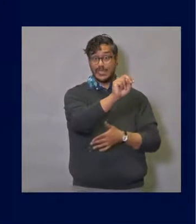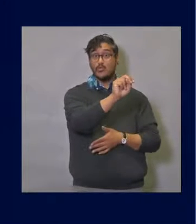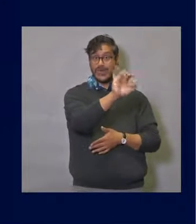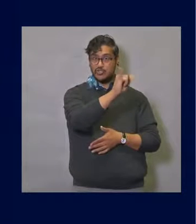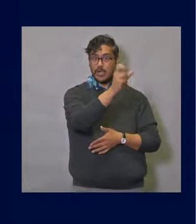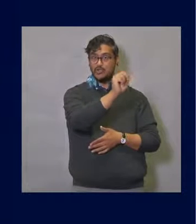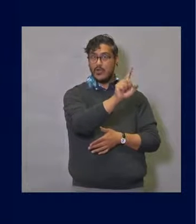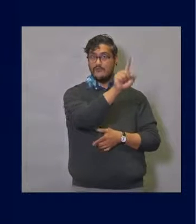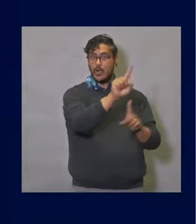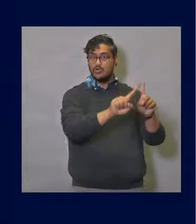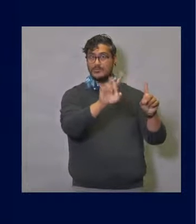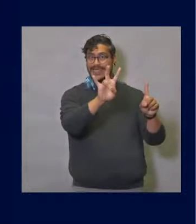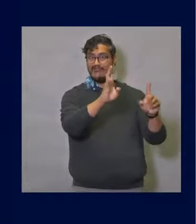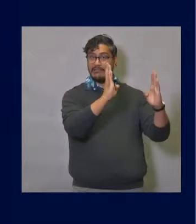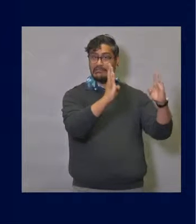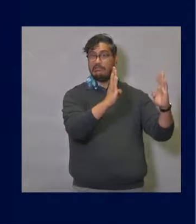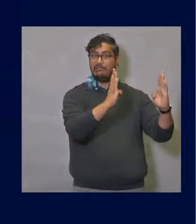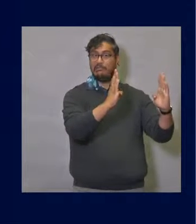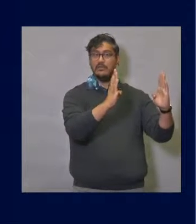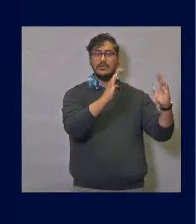through the 7th, down to